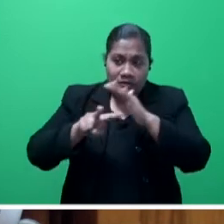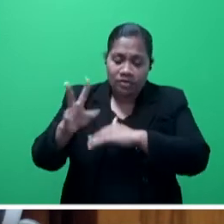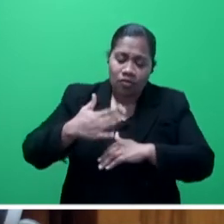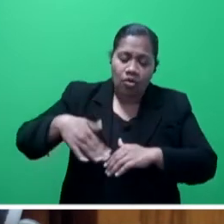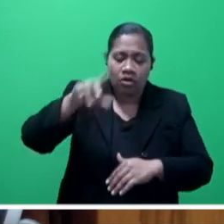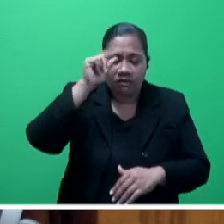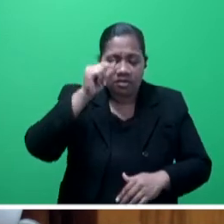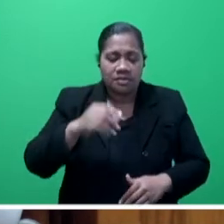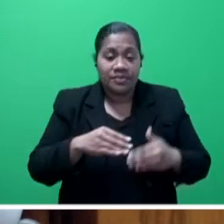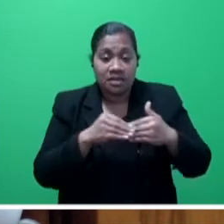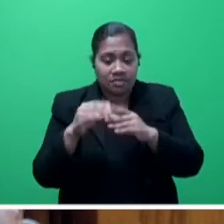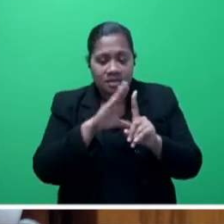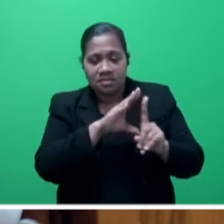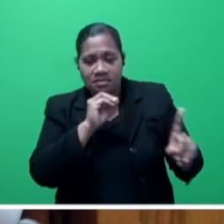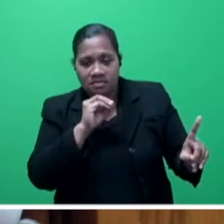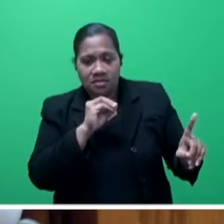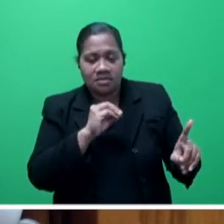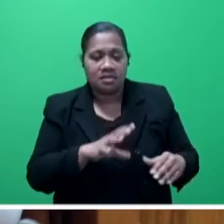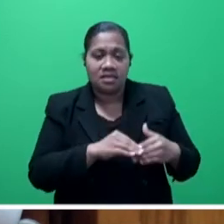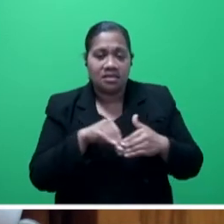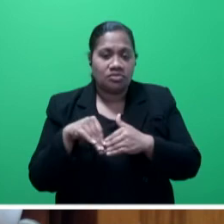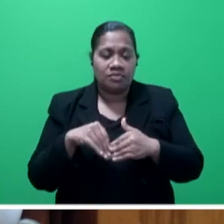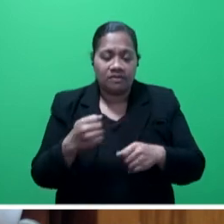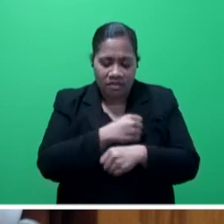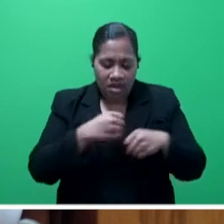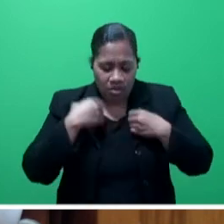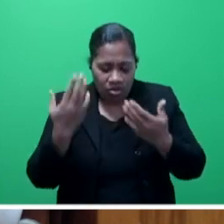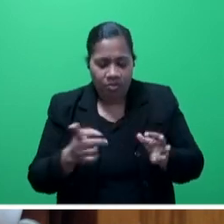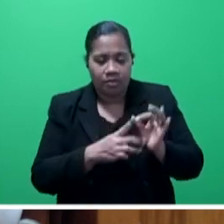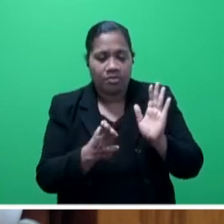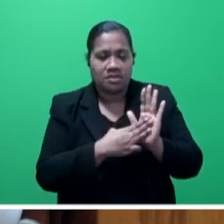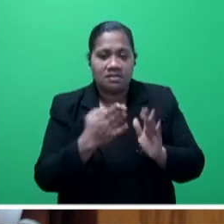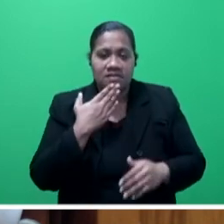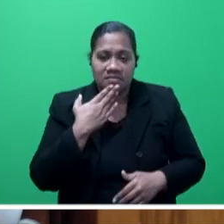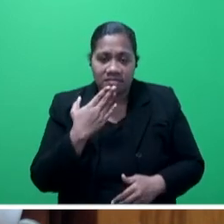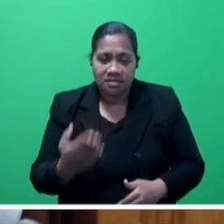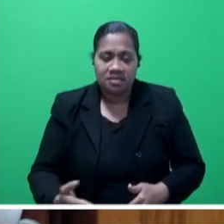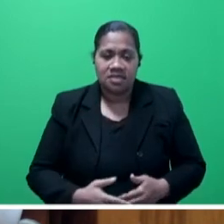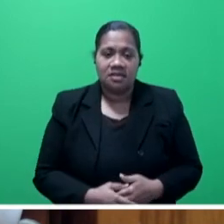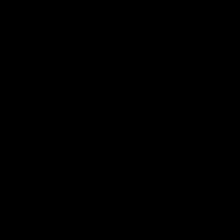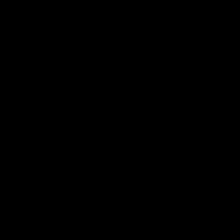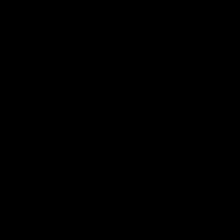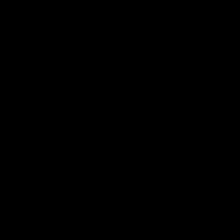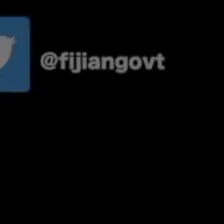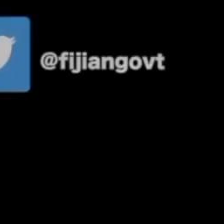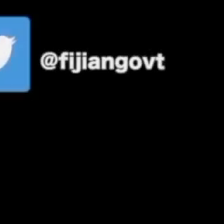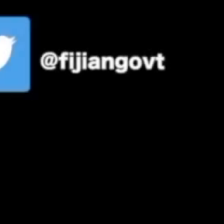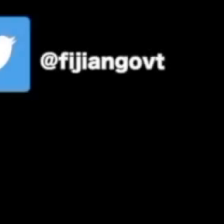led by our exemplary and decisive leadership of our Honourable Prime Minister. Thank you. Naka.